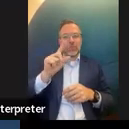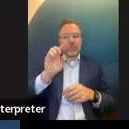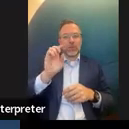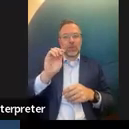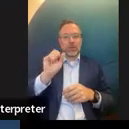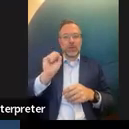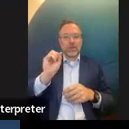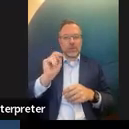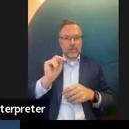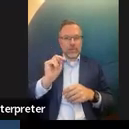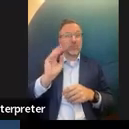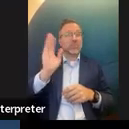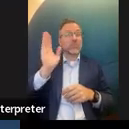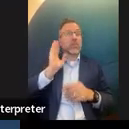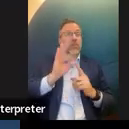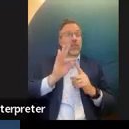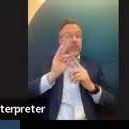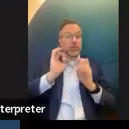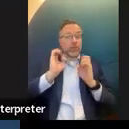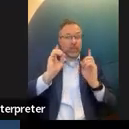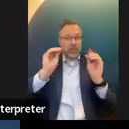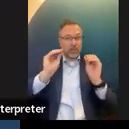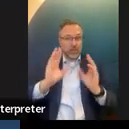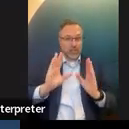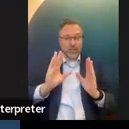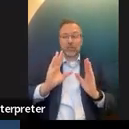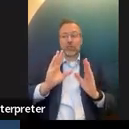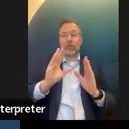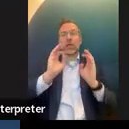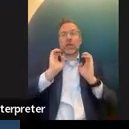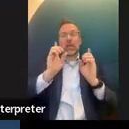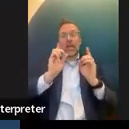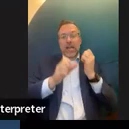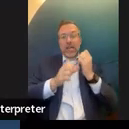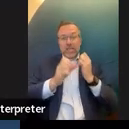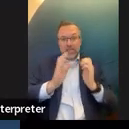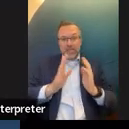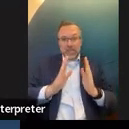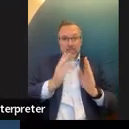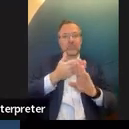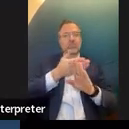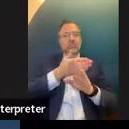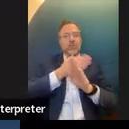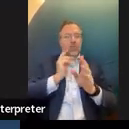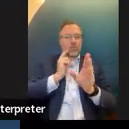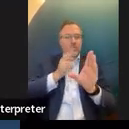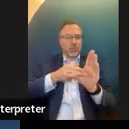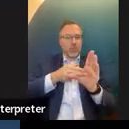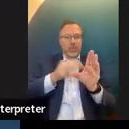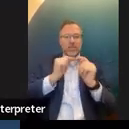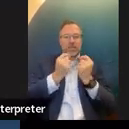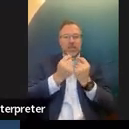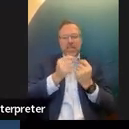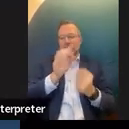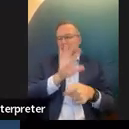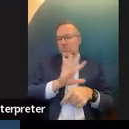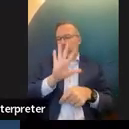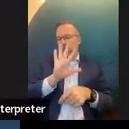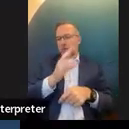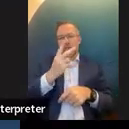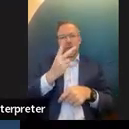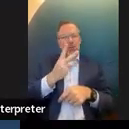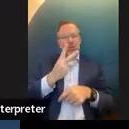I was a special education teacher and an ed tech before joining this team about 2.5,